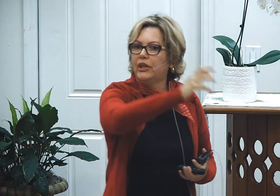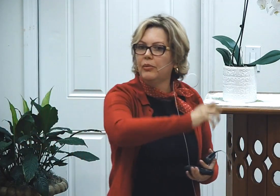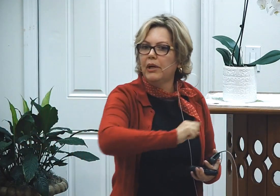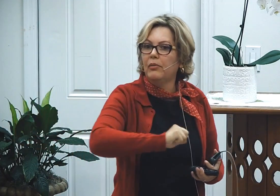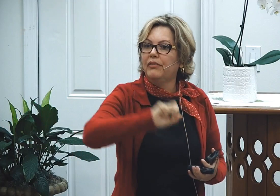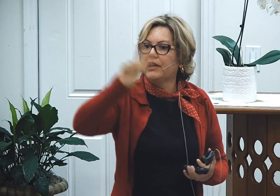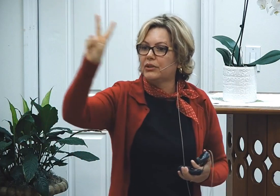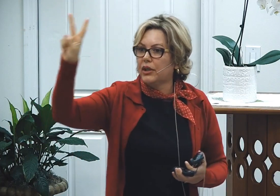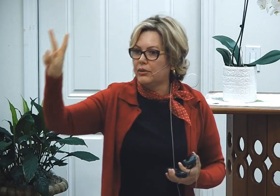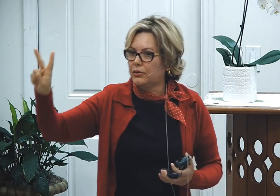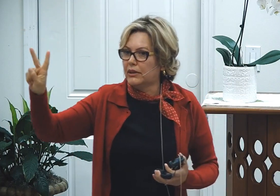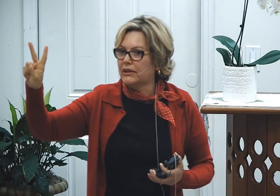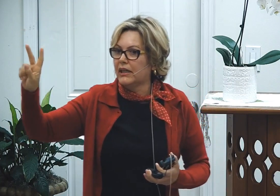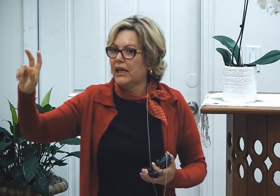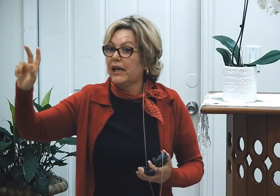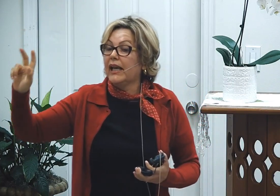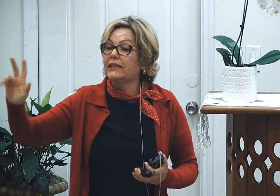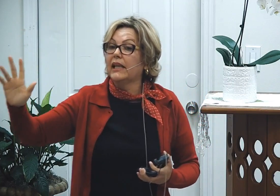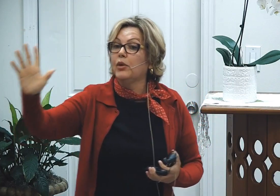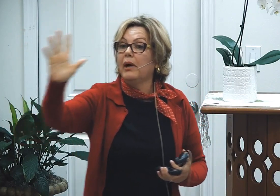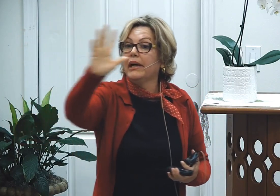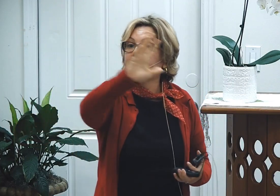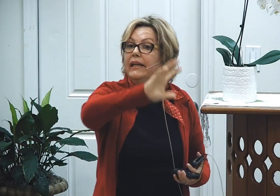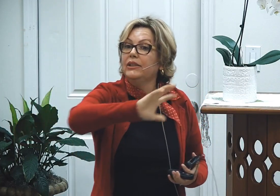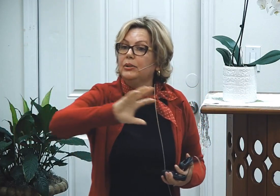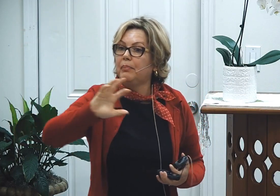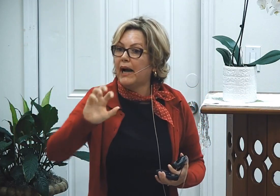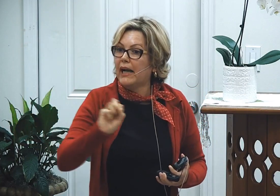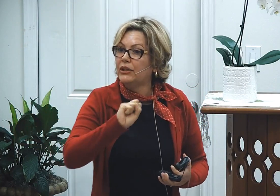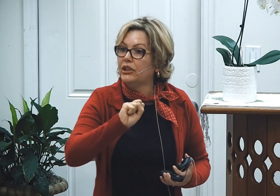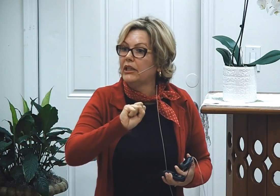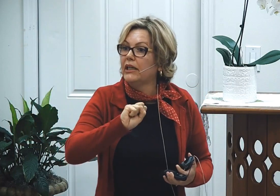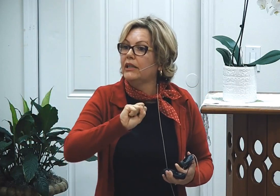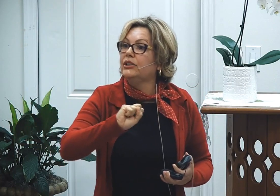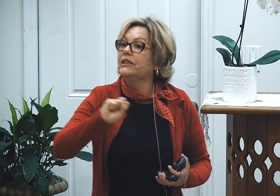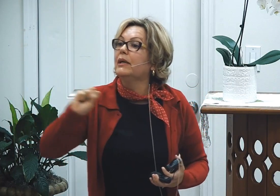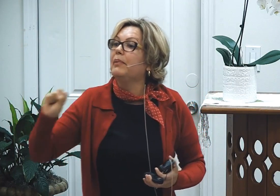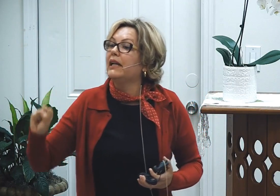in three parts, or if you cut the pizza, in three parts,